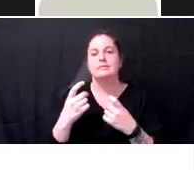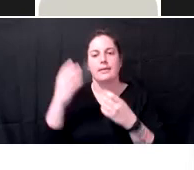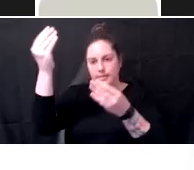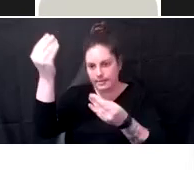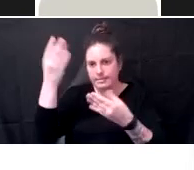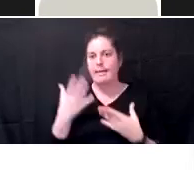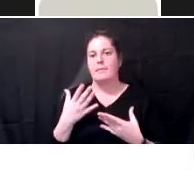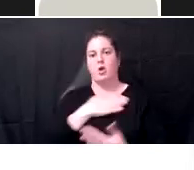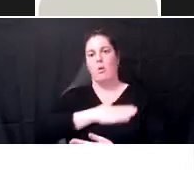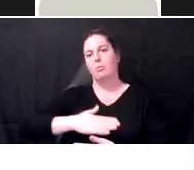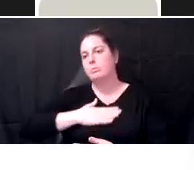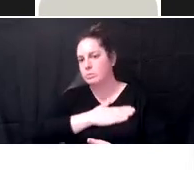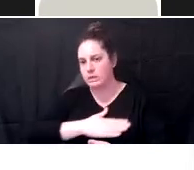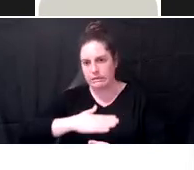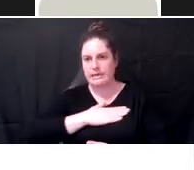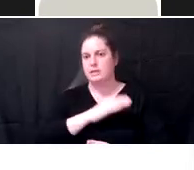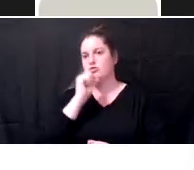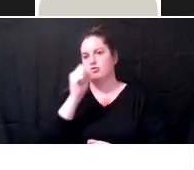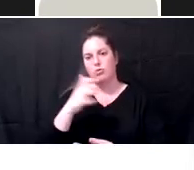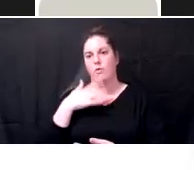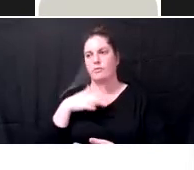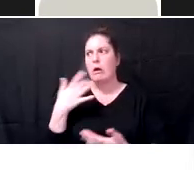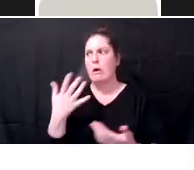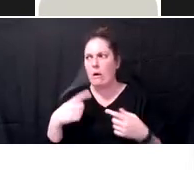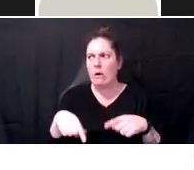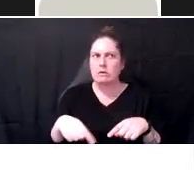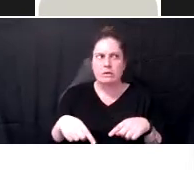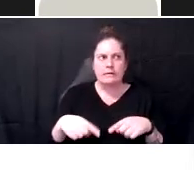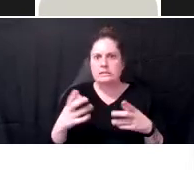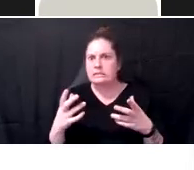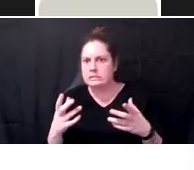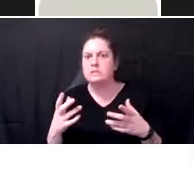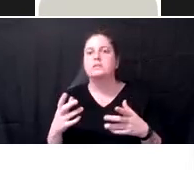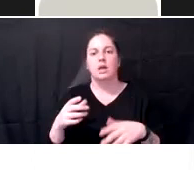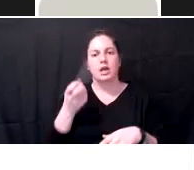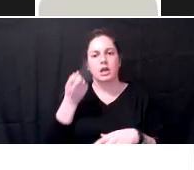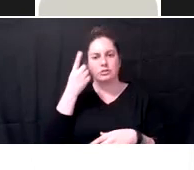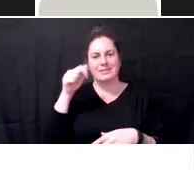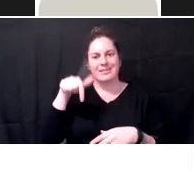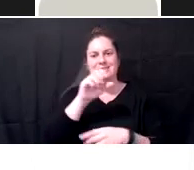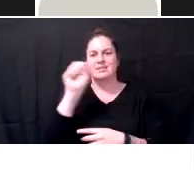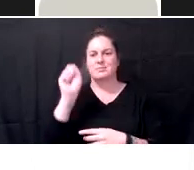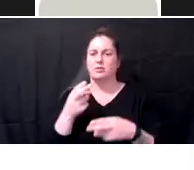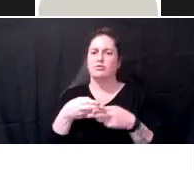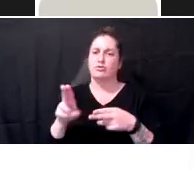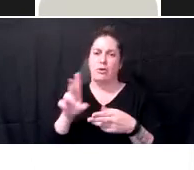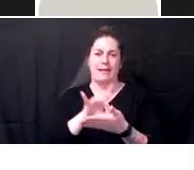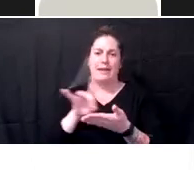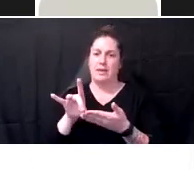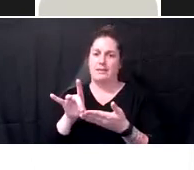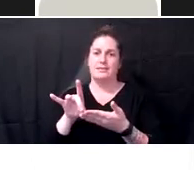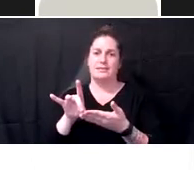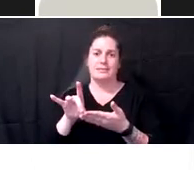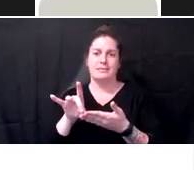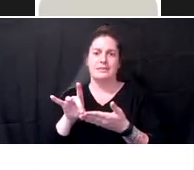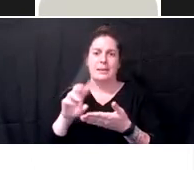a faster pace than a typical 16-week semester. And I know that means that, when you're working, there are going to be